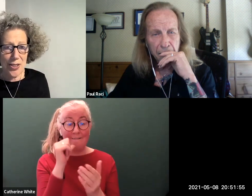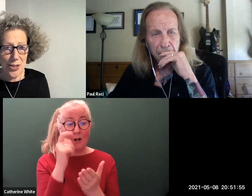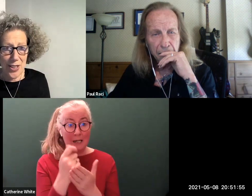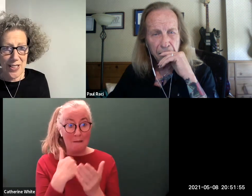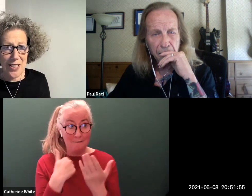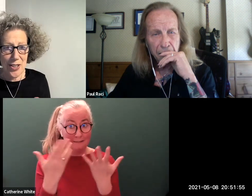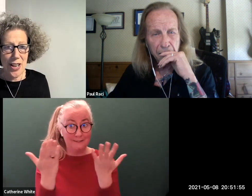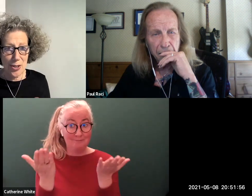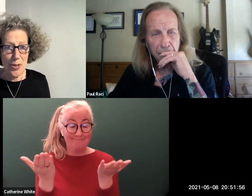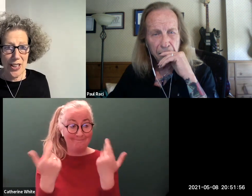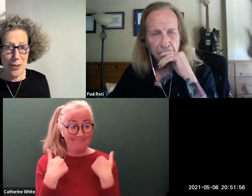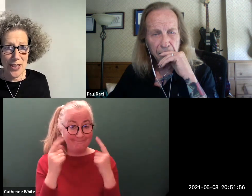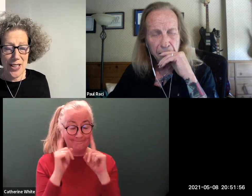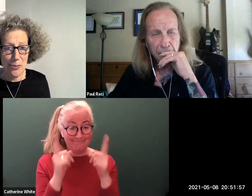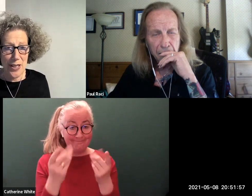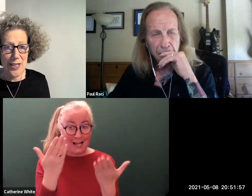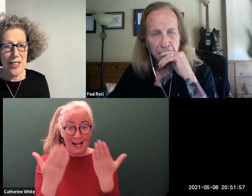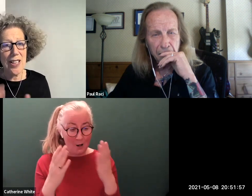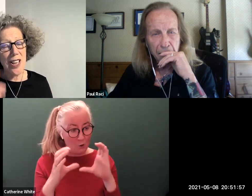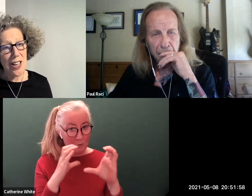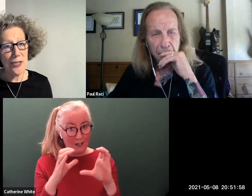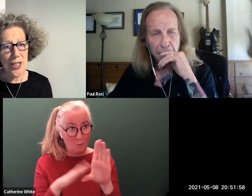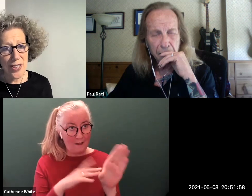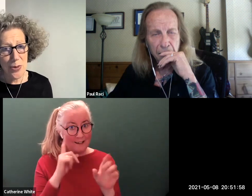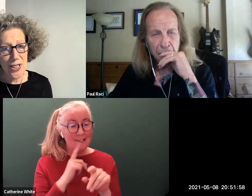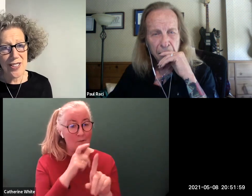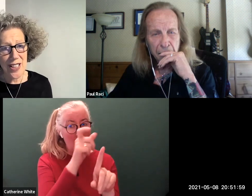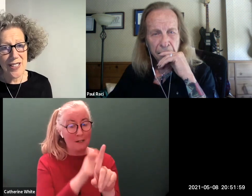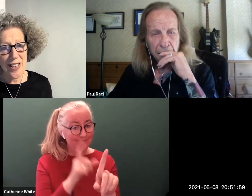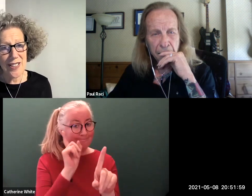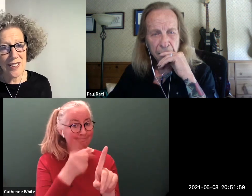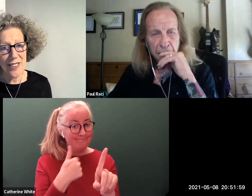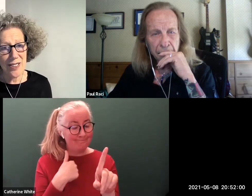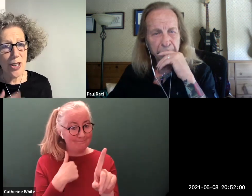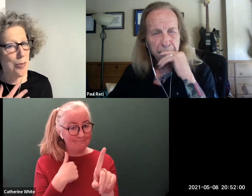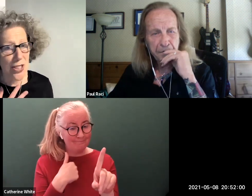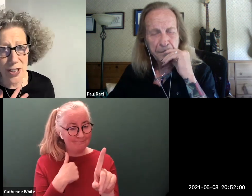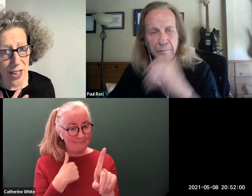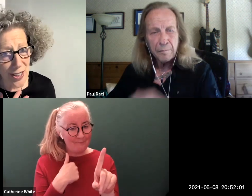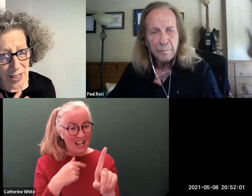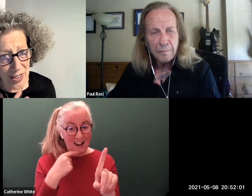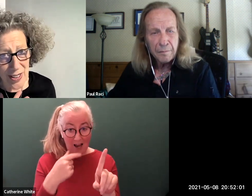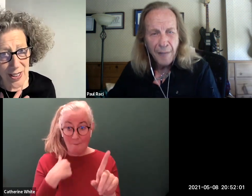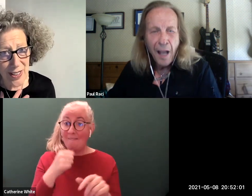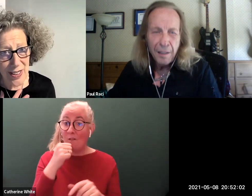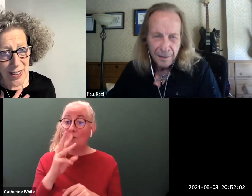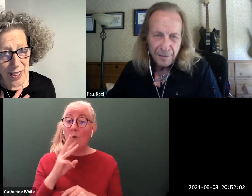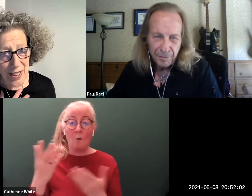know how to do this. I don't know how to communicate with a deaf person. And the first words that I said, well, I'm sorry.